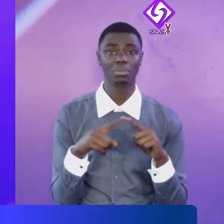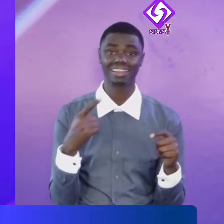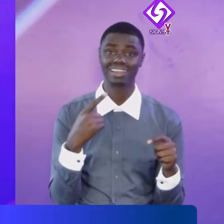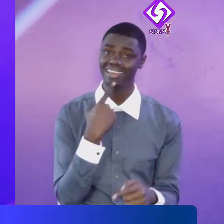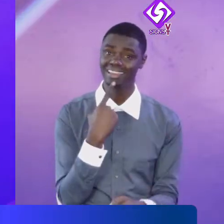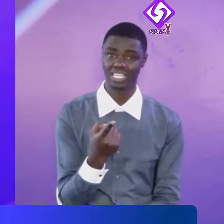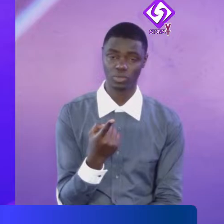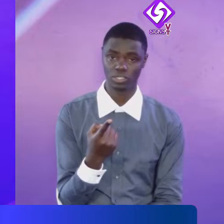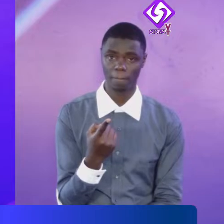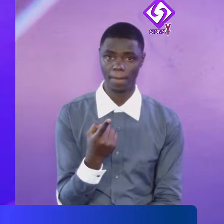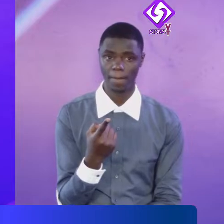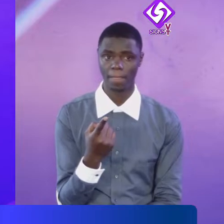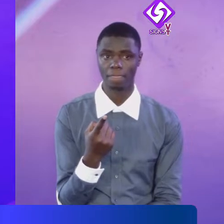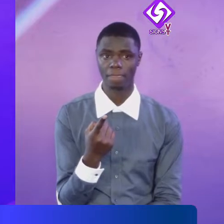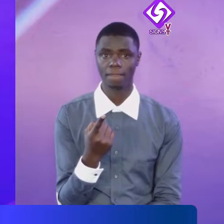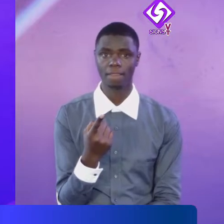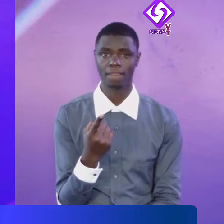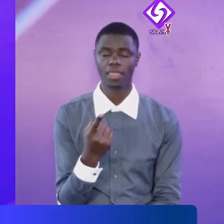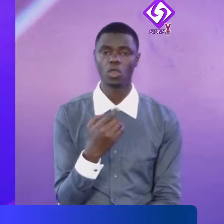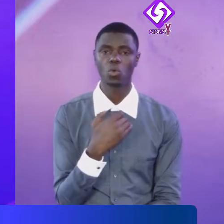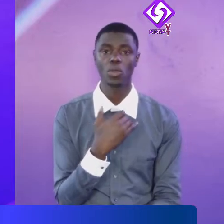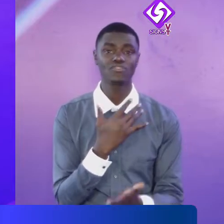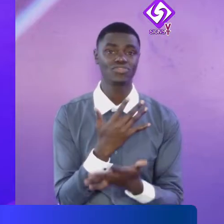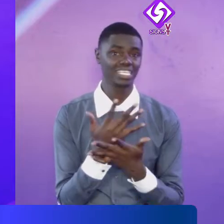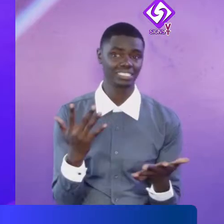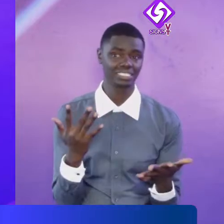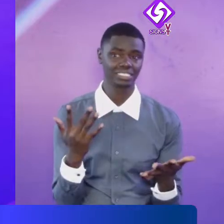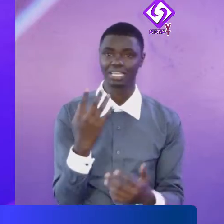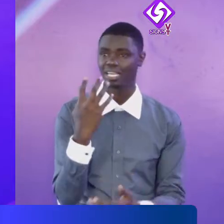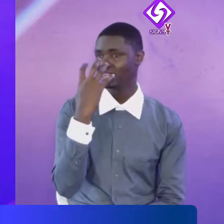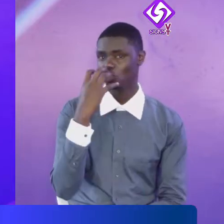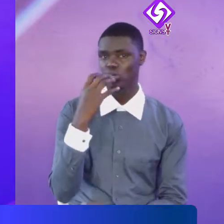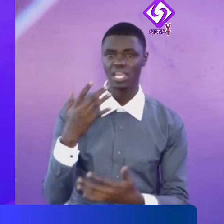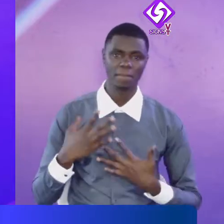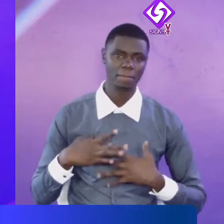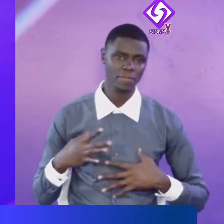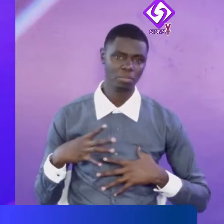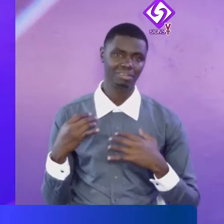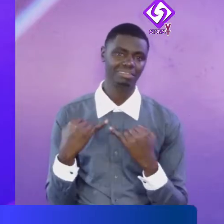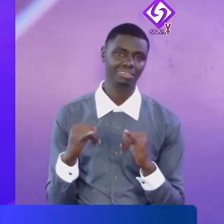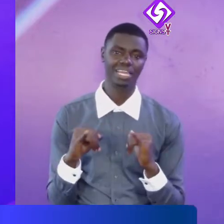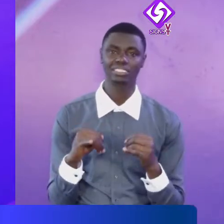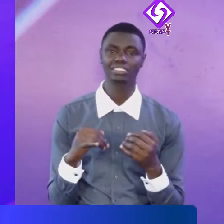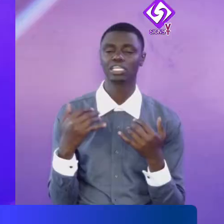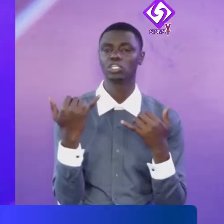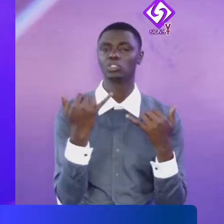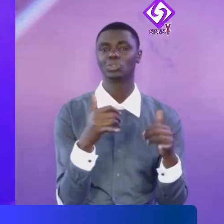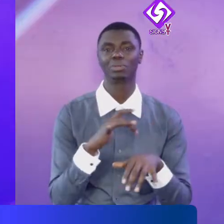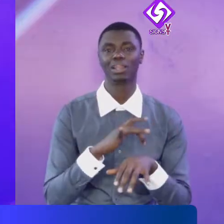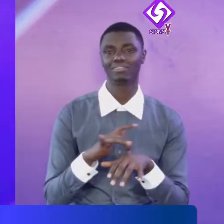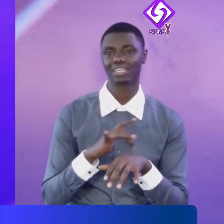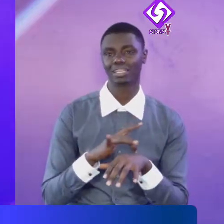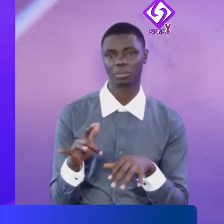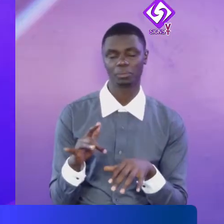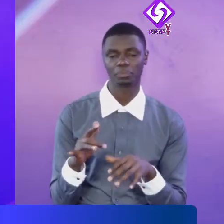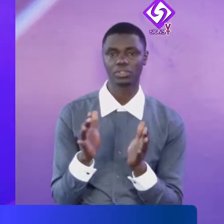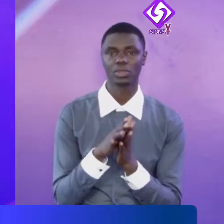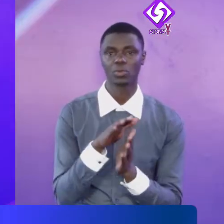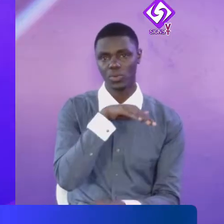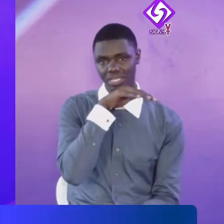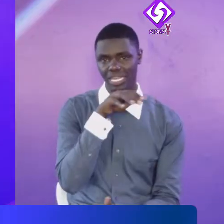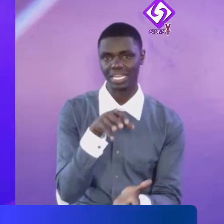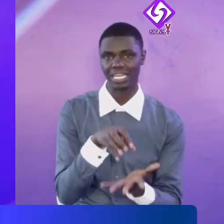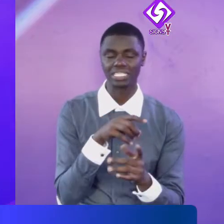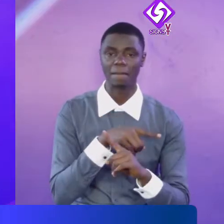say clearly that also there's these things whereby the ODM people might be trying to play victim, isn't it? Yeah. With Raila's case, but